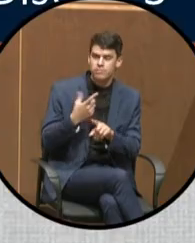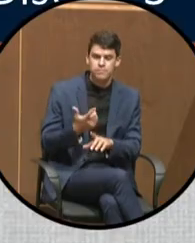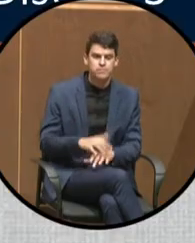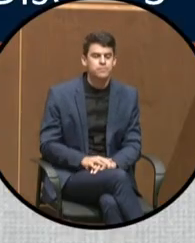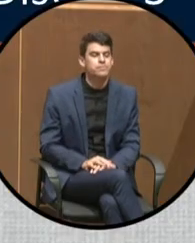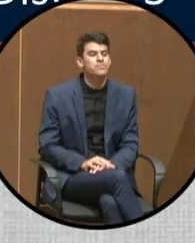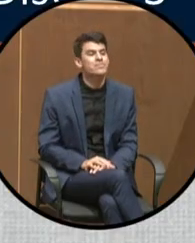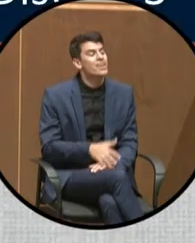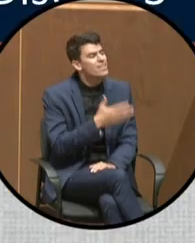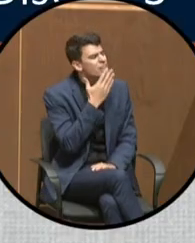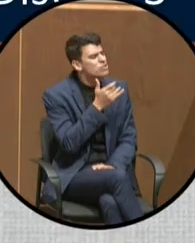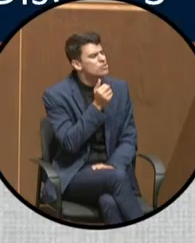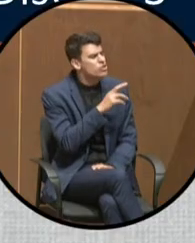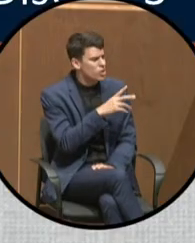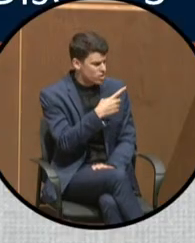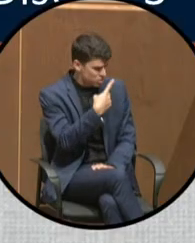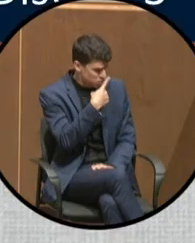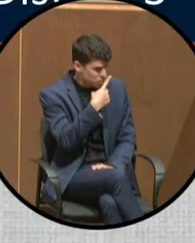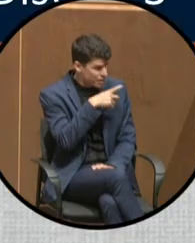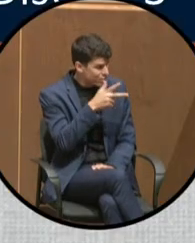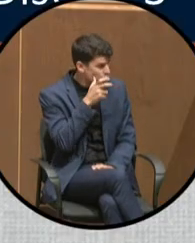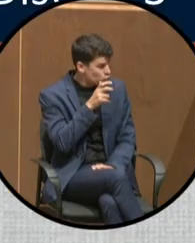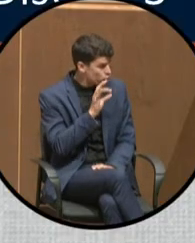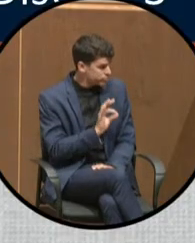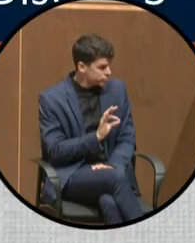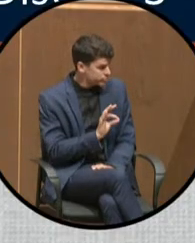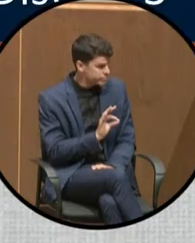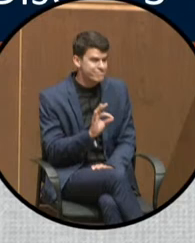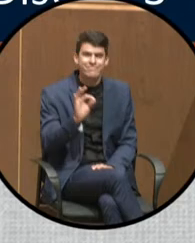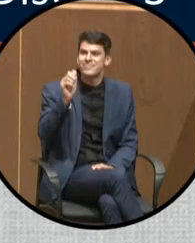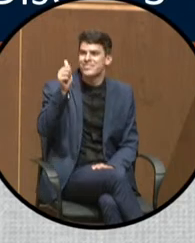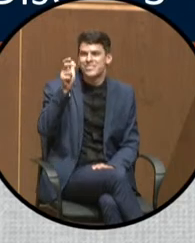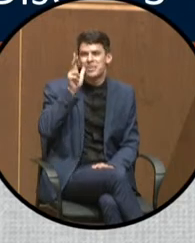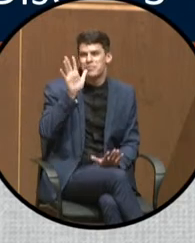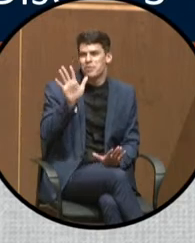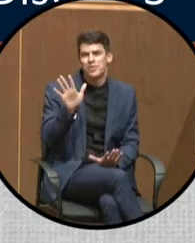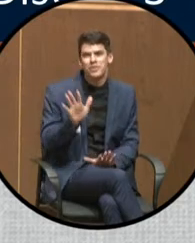Thank you, Chair. Can you give me a quick sound check? You sound wonderful, Member Cobert.